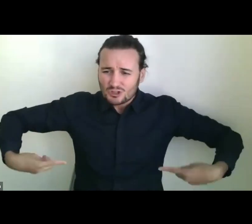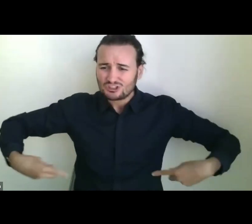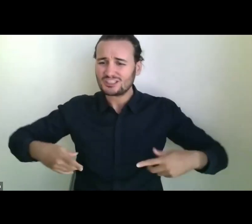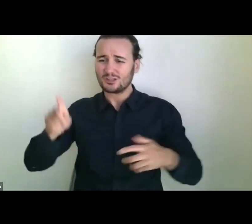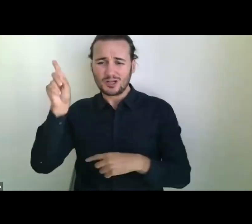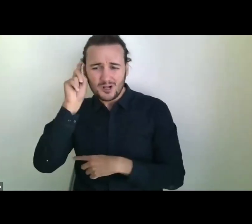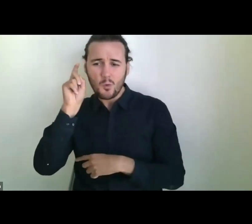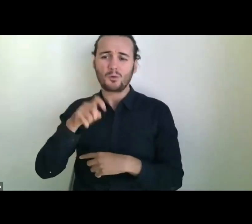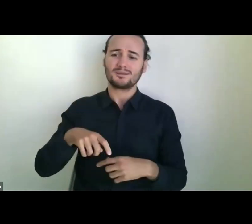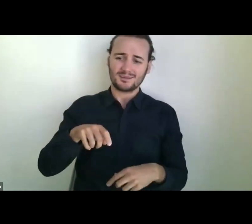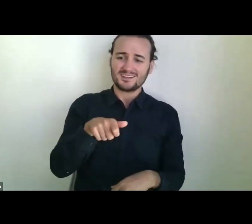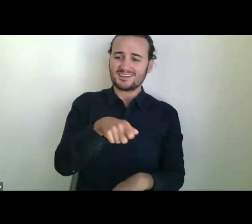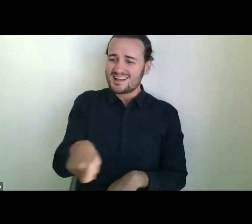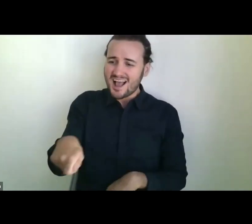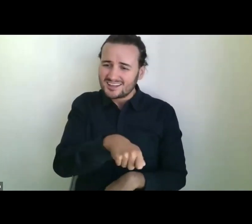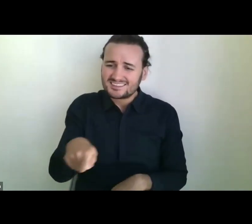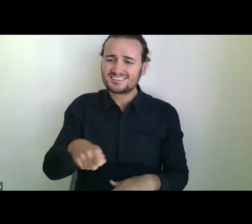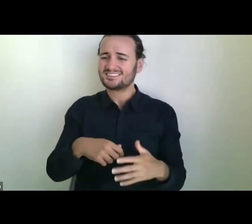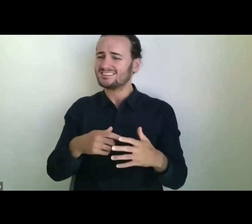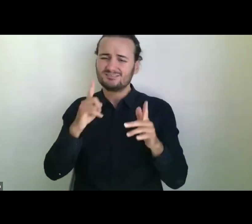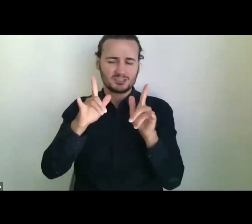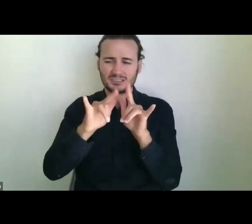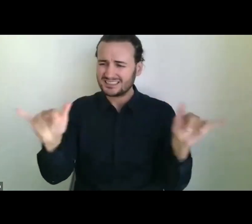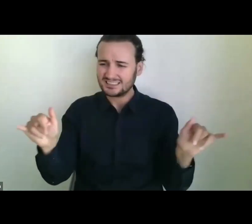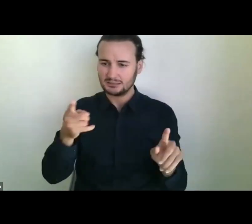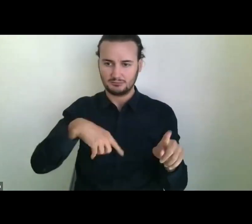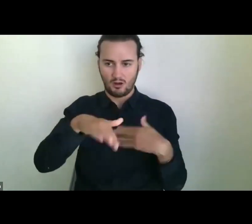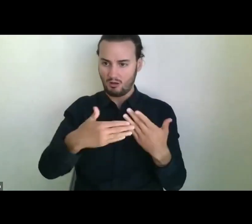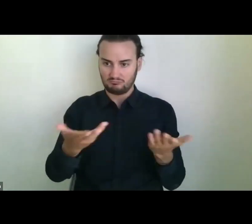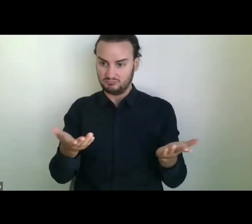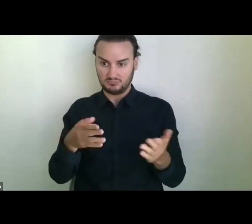prosthetics. Where you at, bioethics?